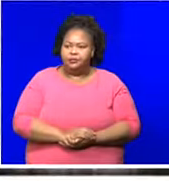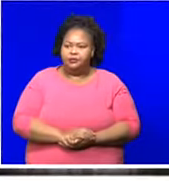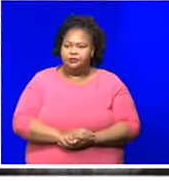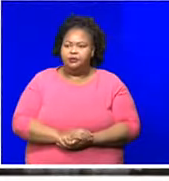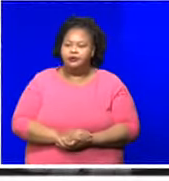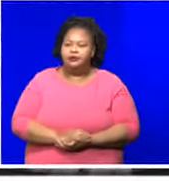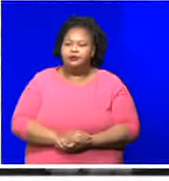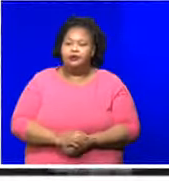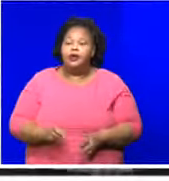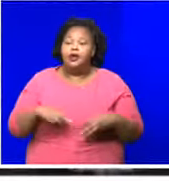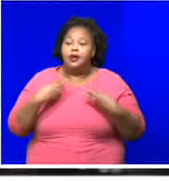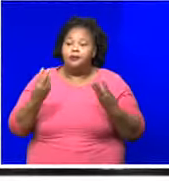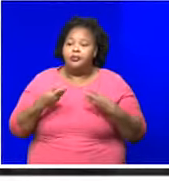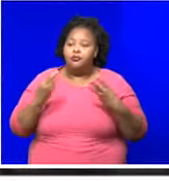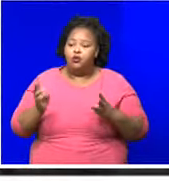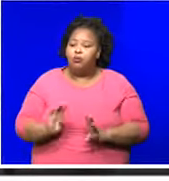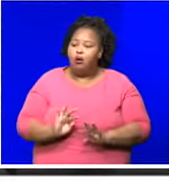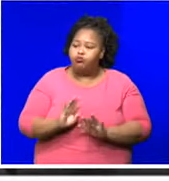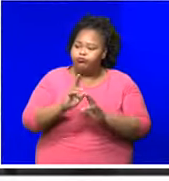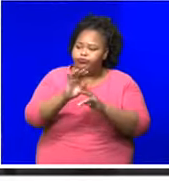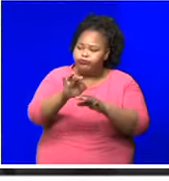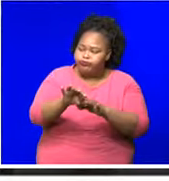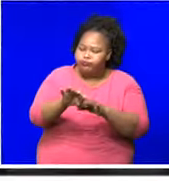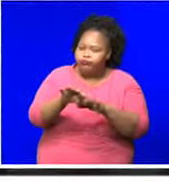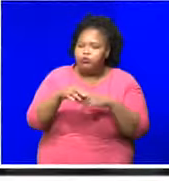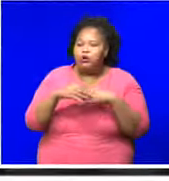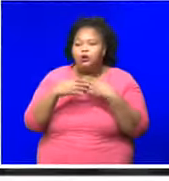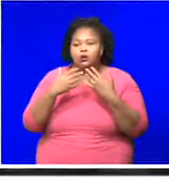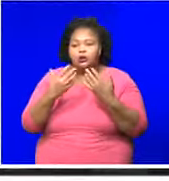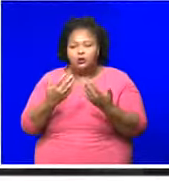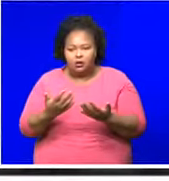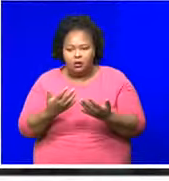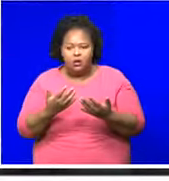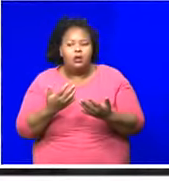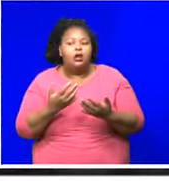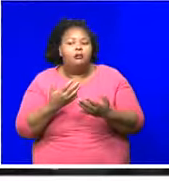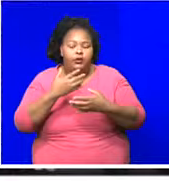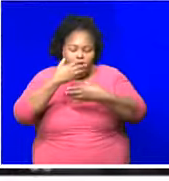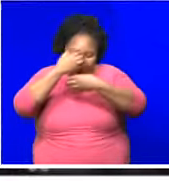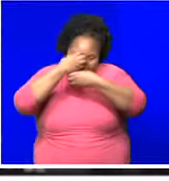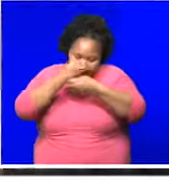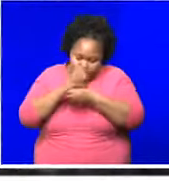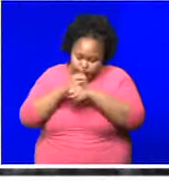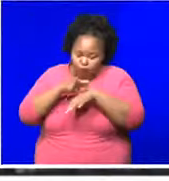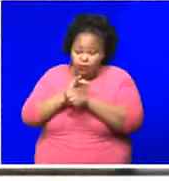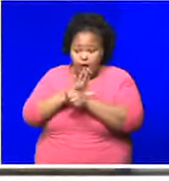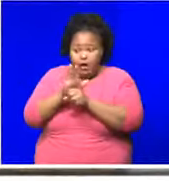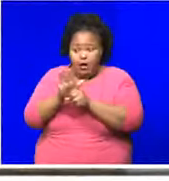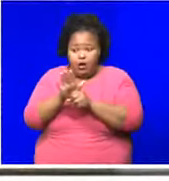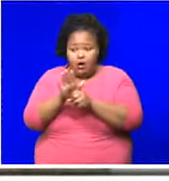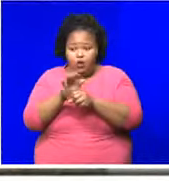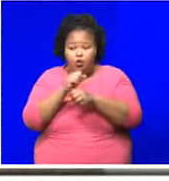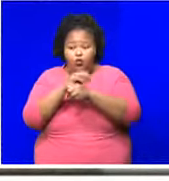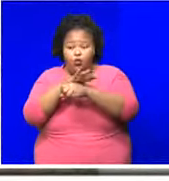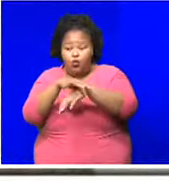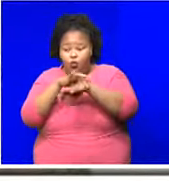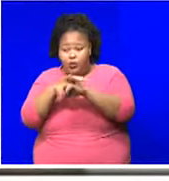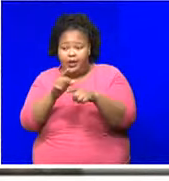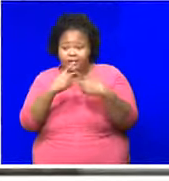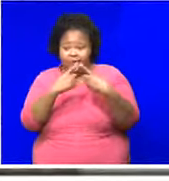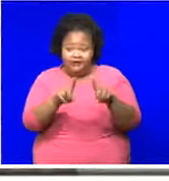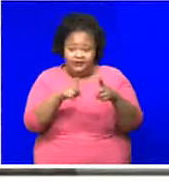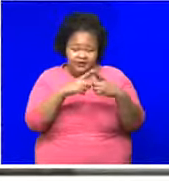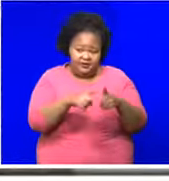is courtesy of the Rotary Club. They've brought all kind of medical assistance and all specialists along with them, including doctors, to